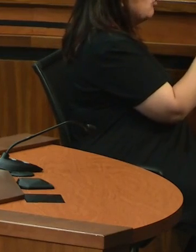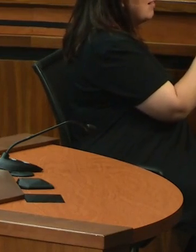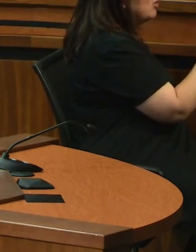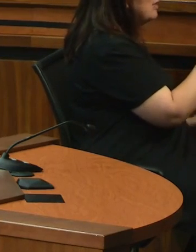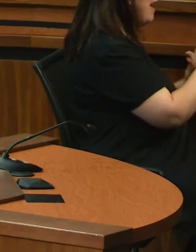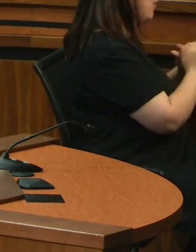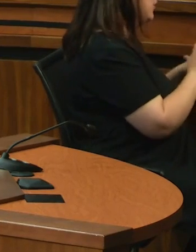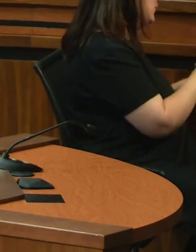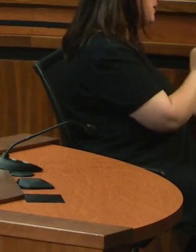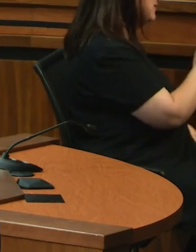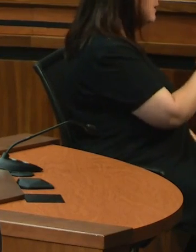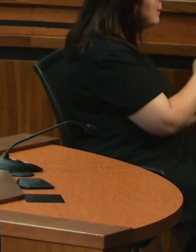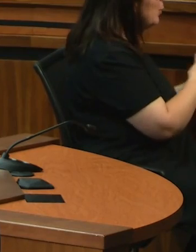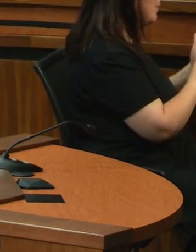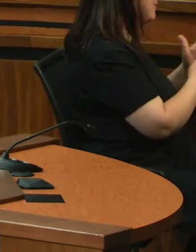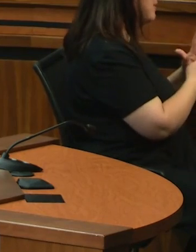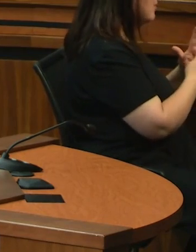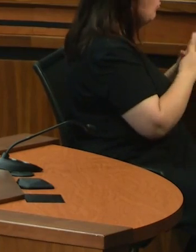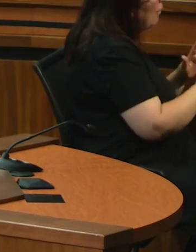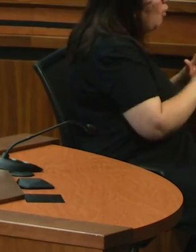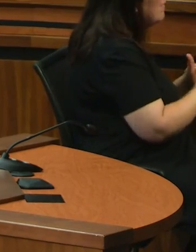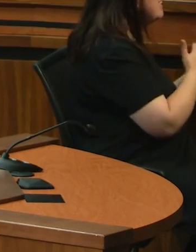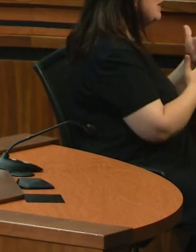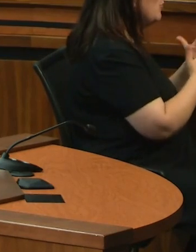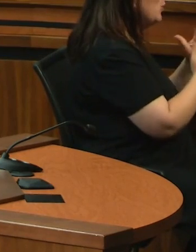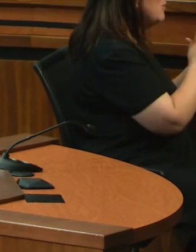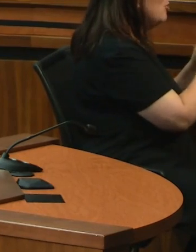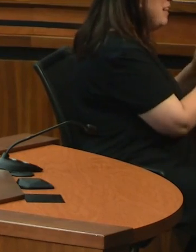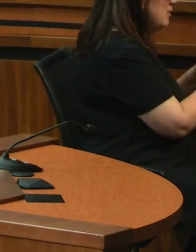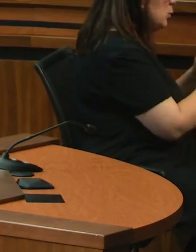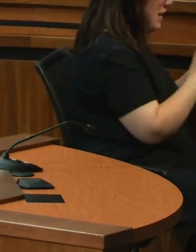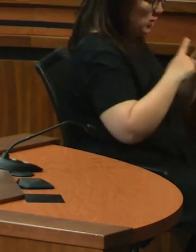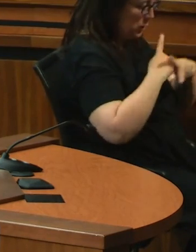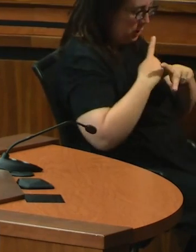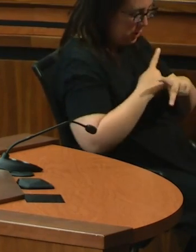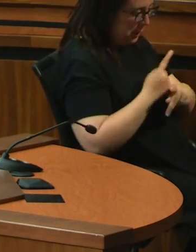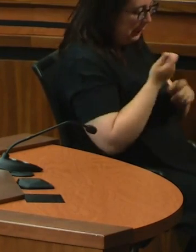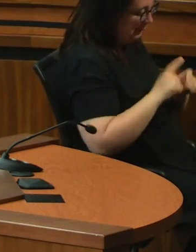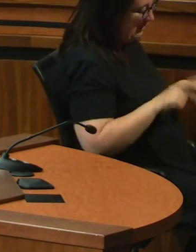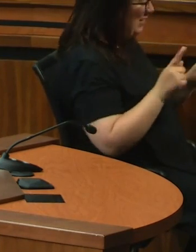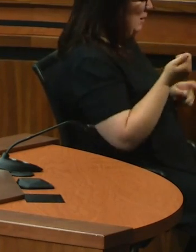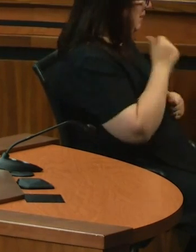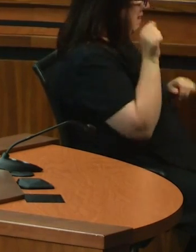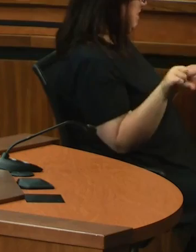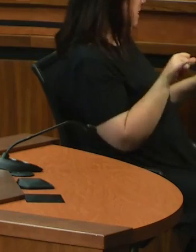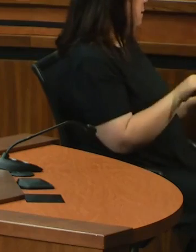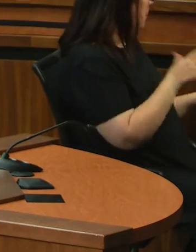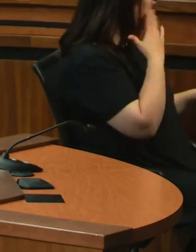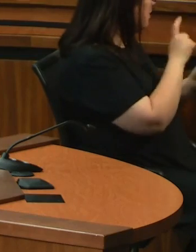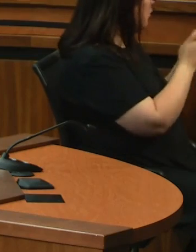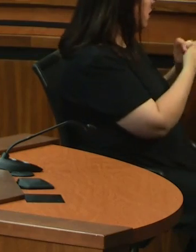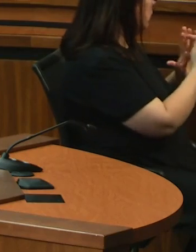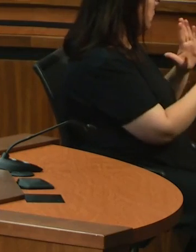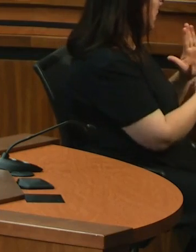SCS has determined what the runoff coefficients would be, have changed. So we had to recalculate that. So there is a little bit of apples and oranges going on between that study